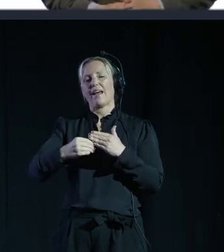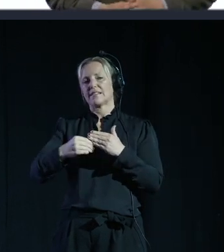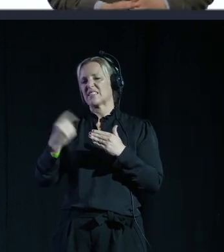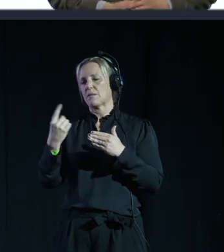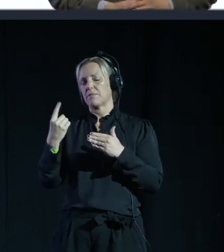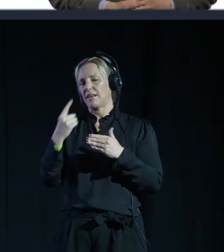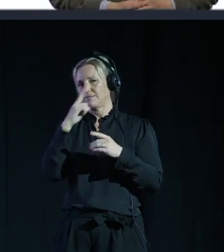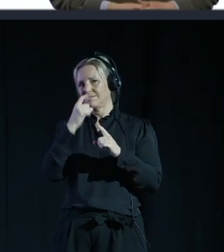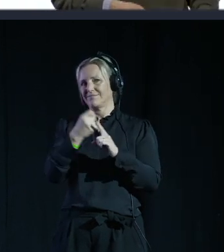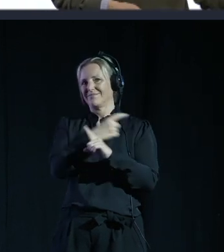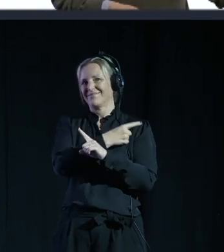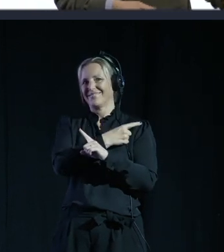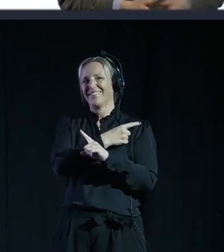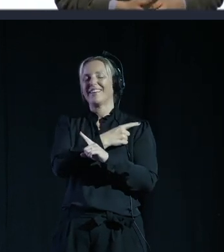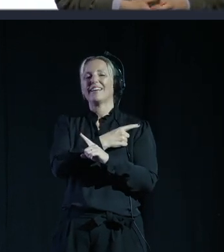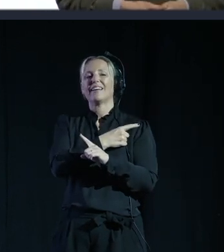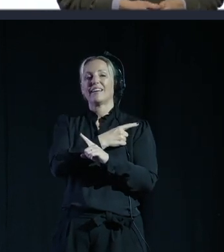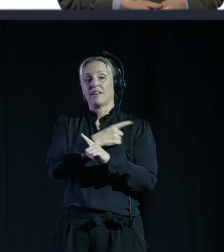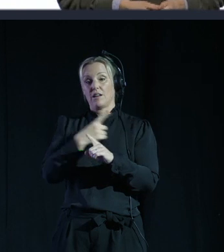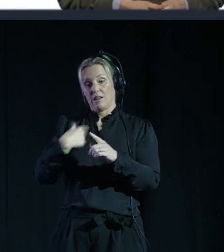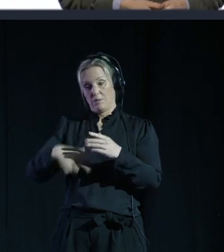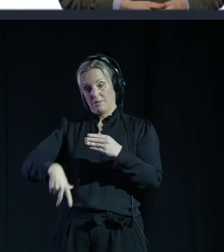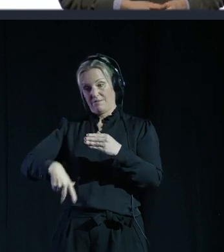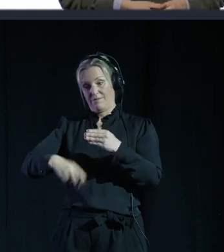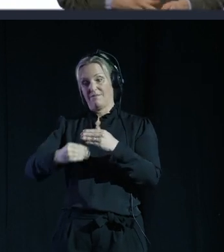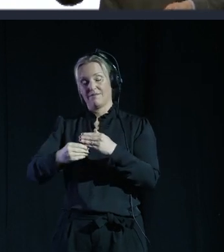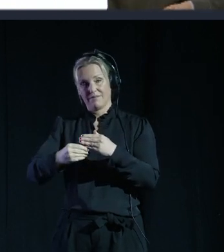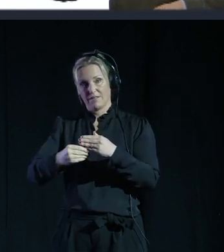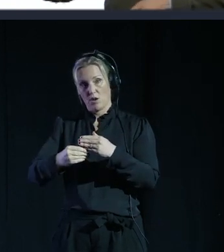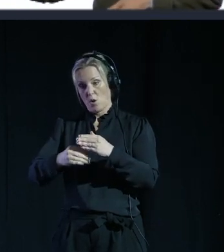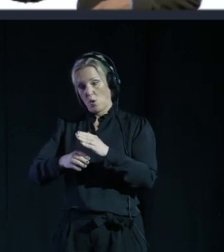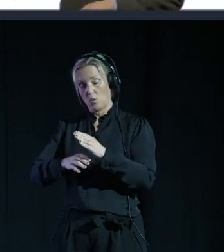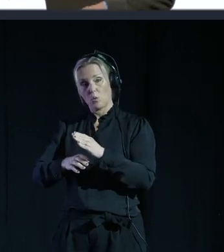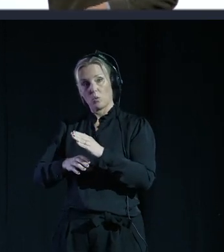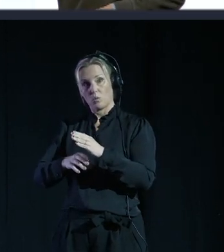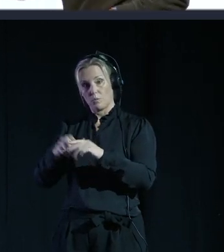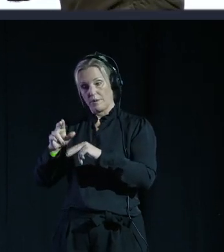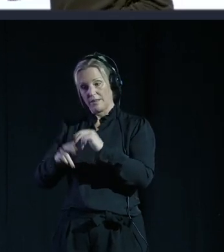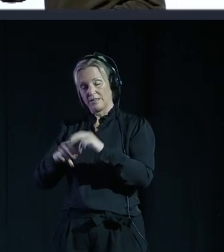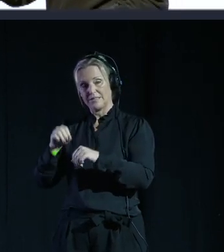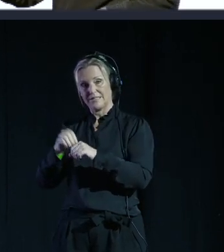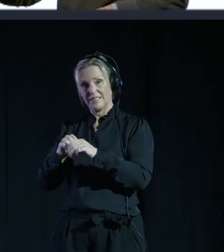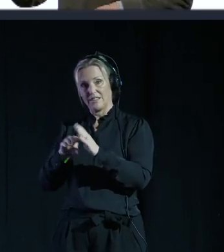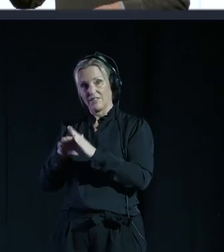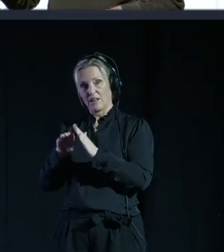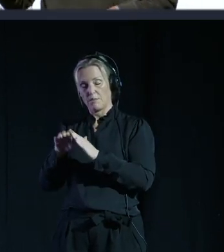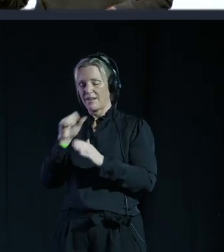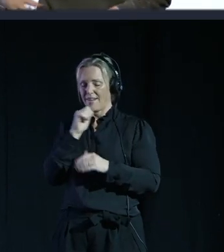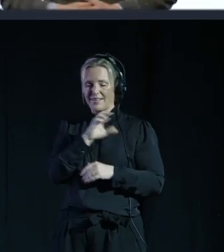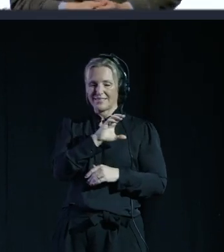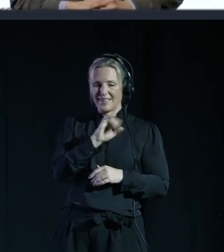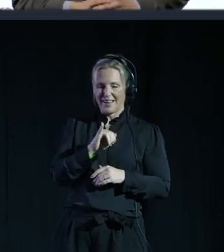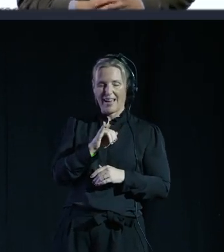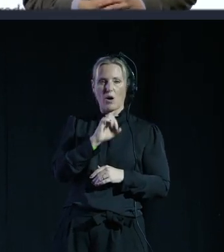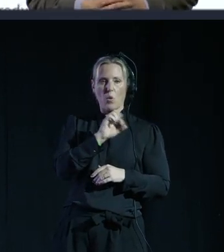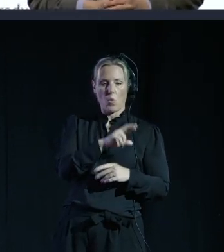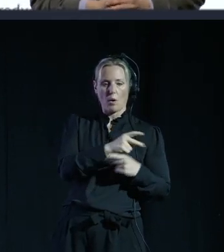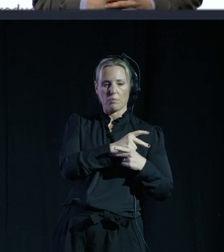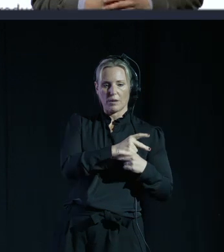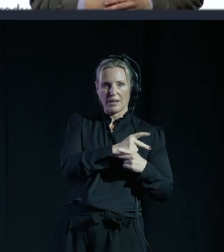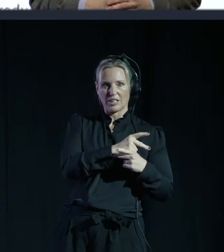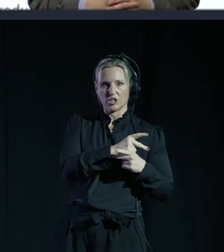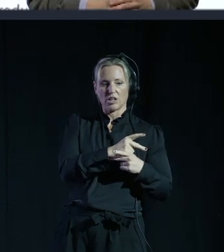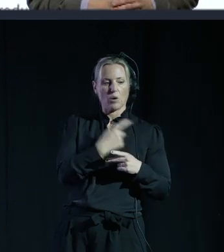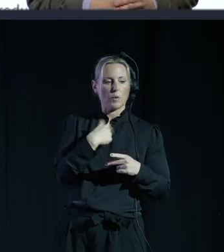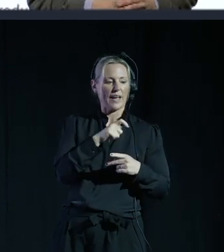all, when we go to build this model in development, not even in CI, not even in production, when we've incidentally broken someone else's